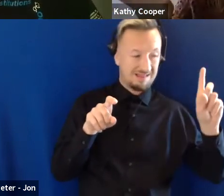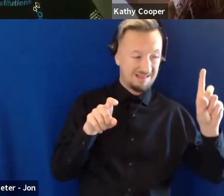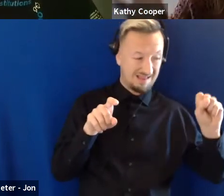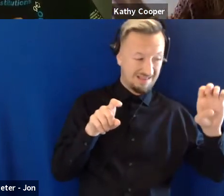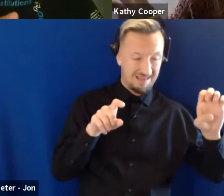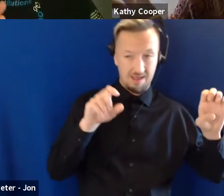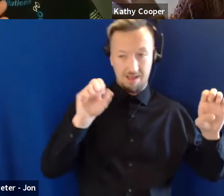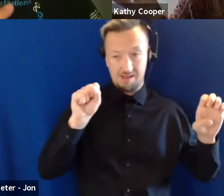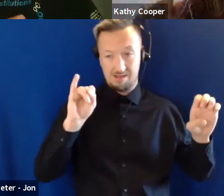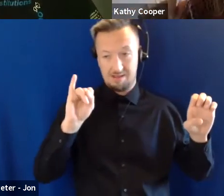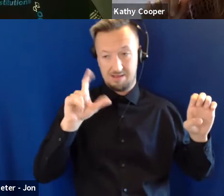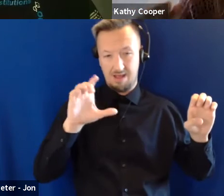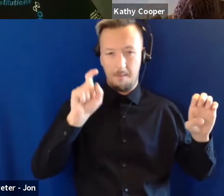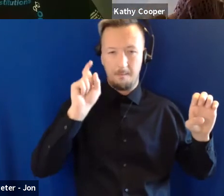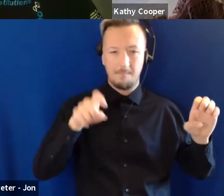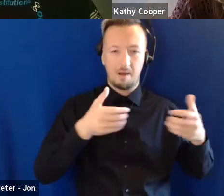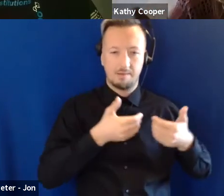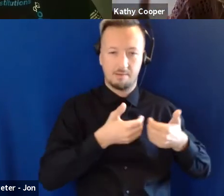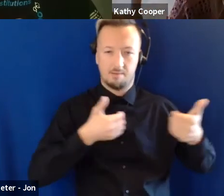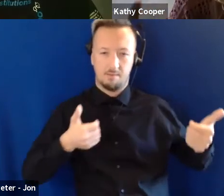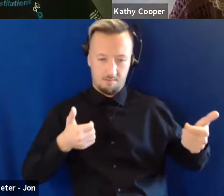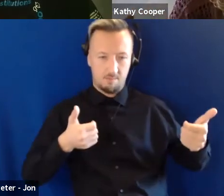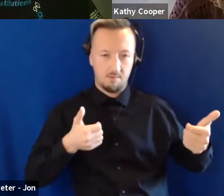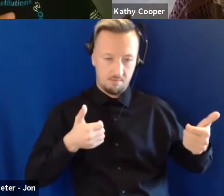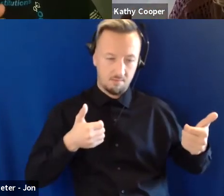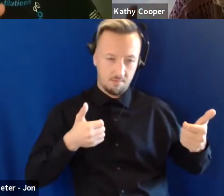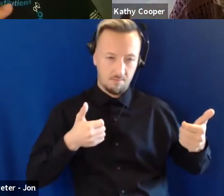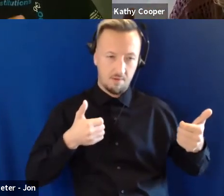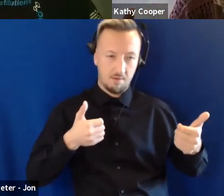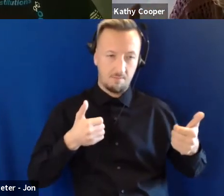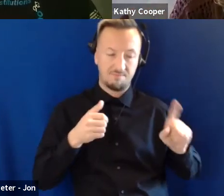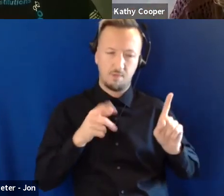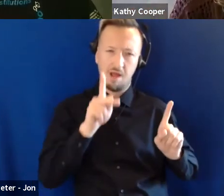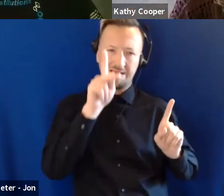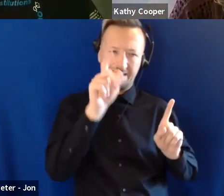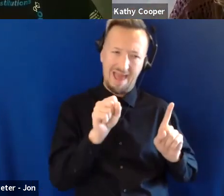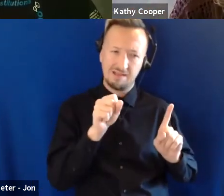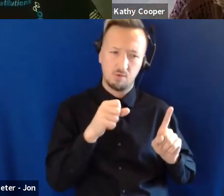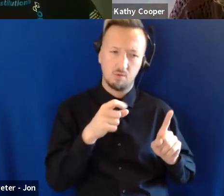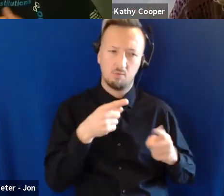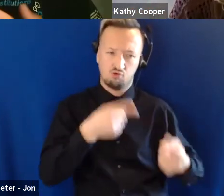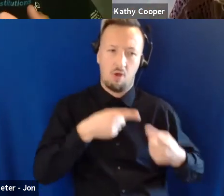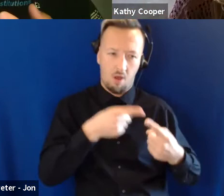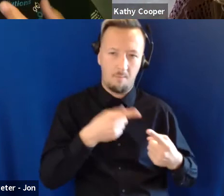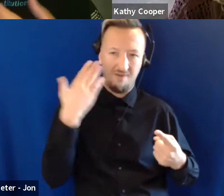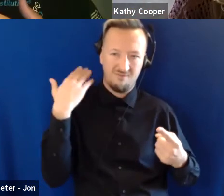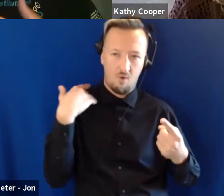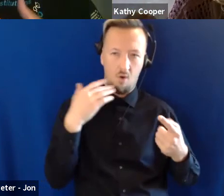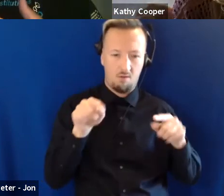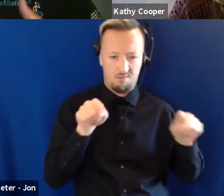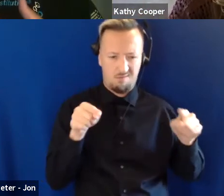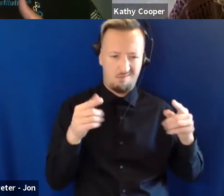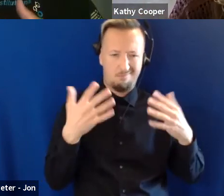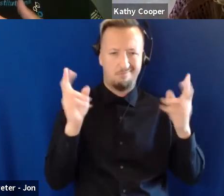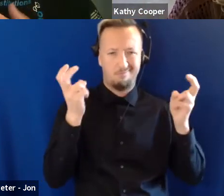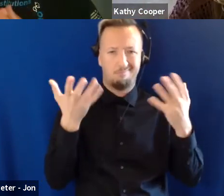you won't have that respect. And we struggled with that in Kansas for quite some time. And it